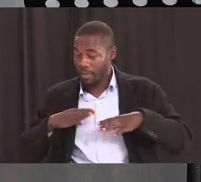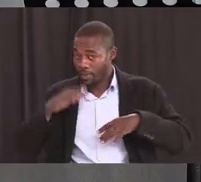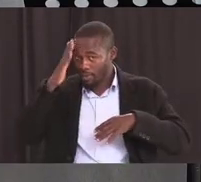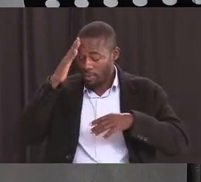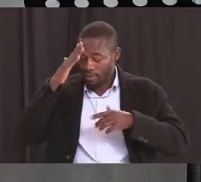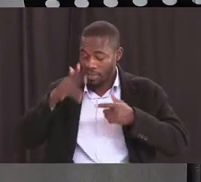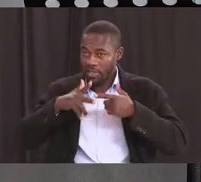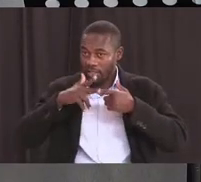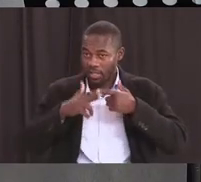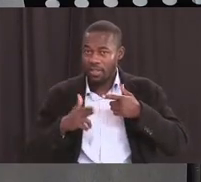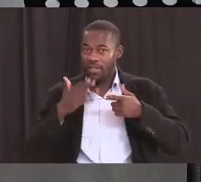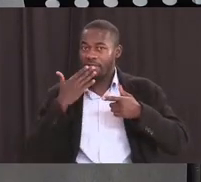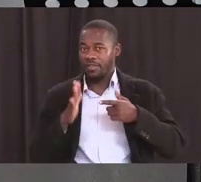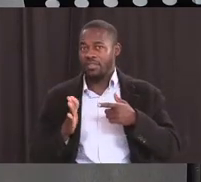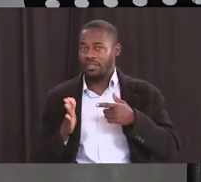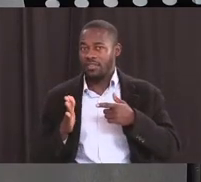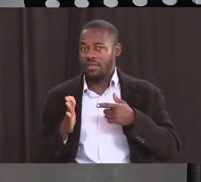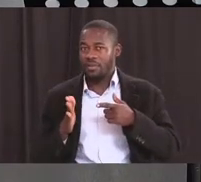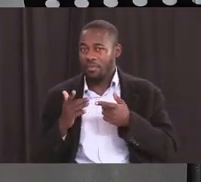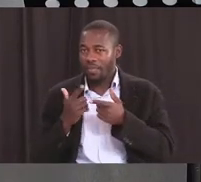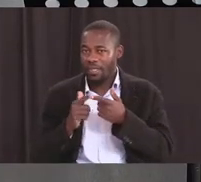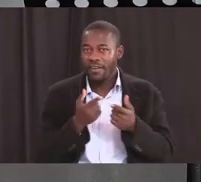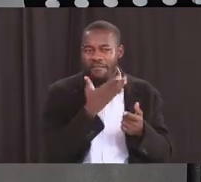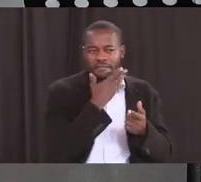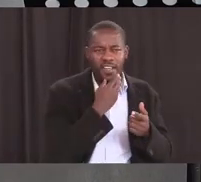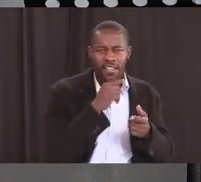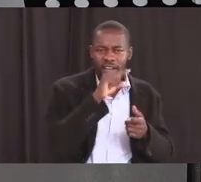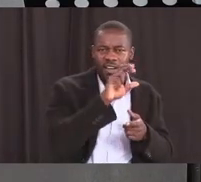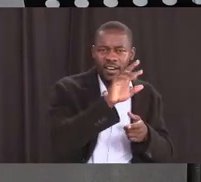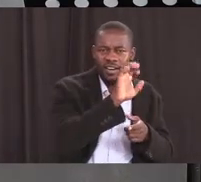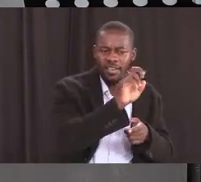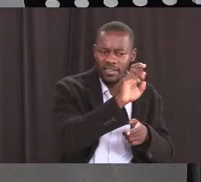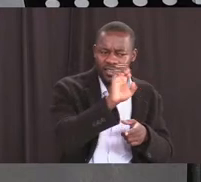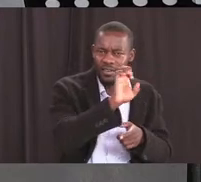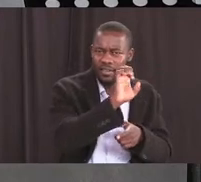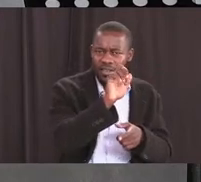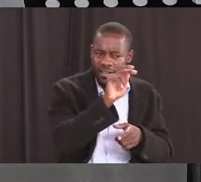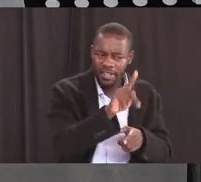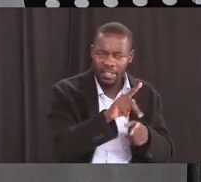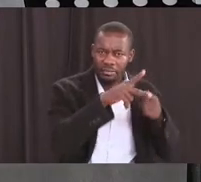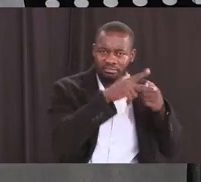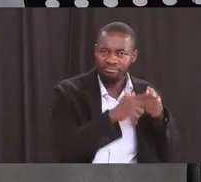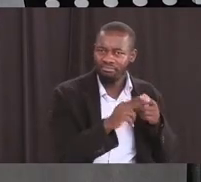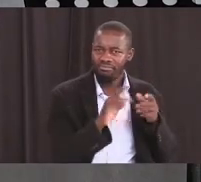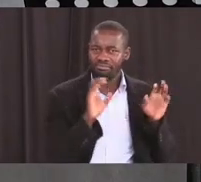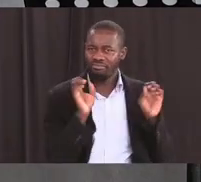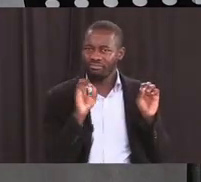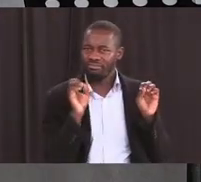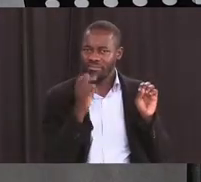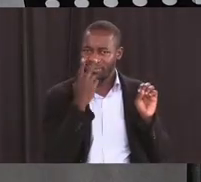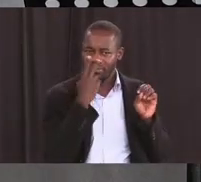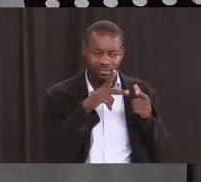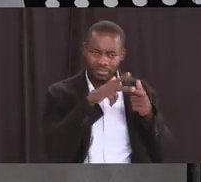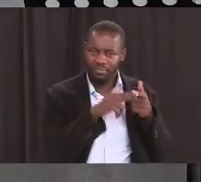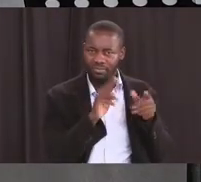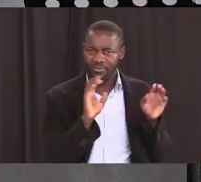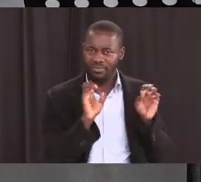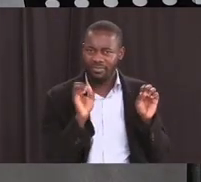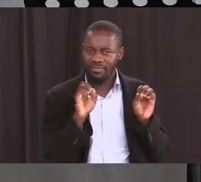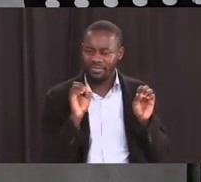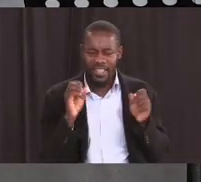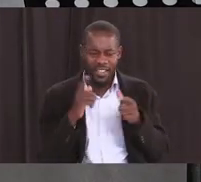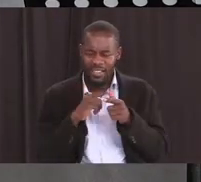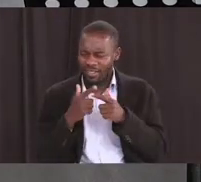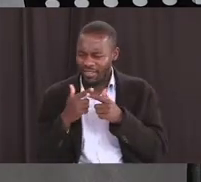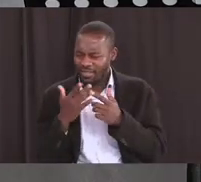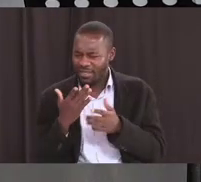all knew that his father was a Greek. As they traveled from town to town, they delivered the decision reached by the apostles and elders